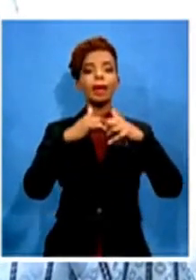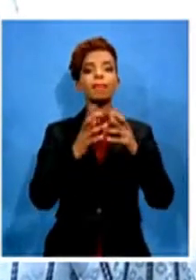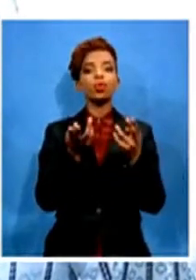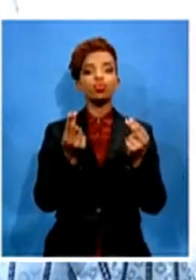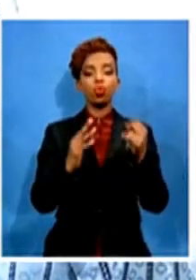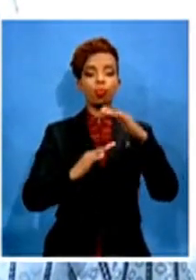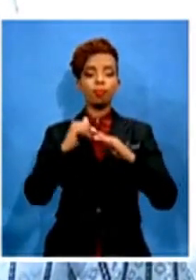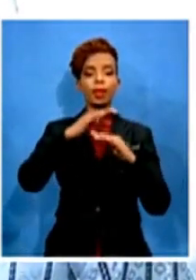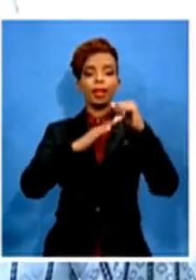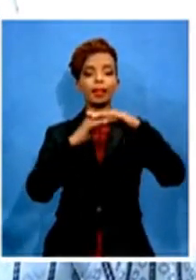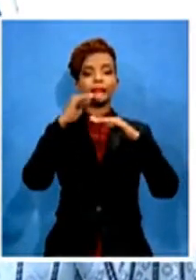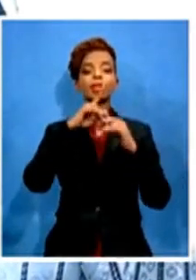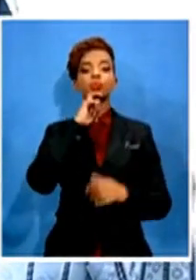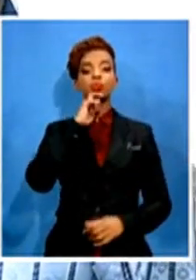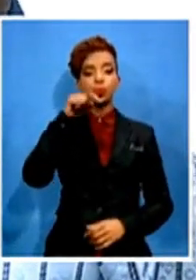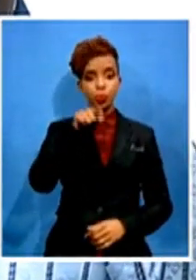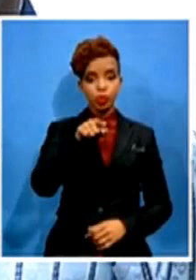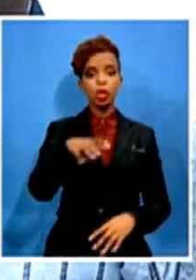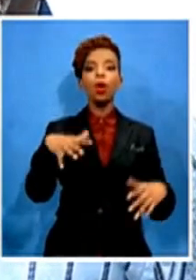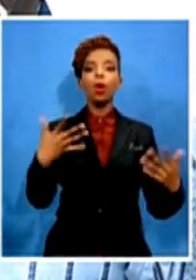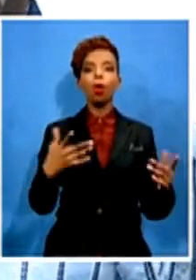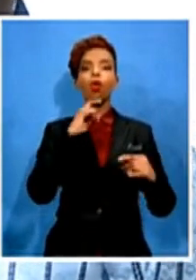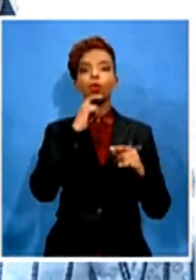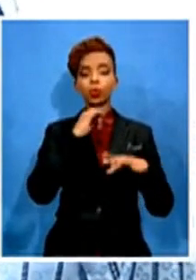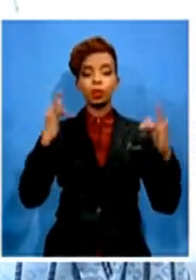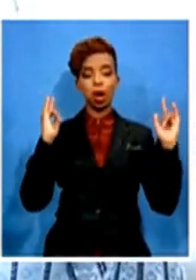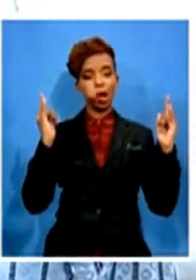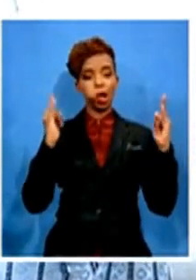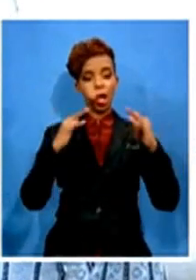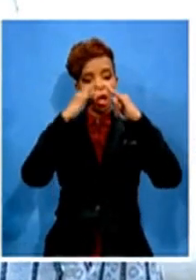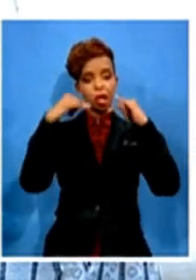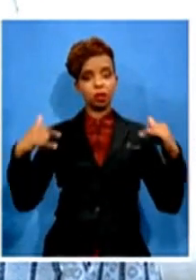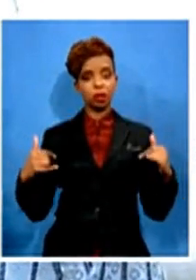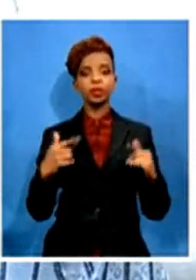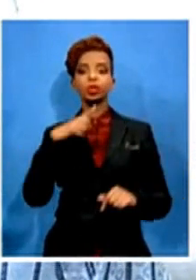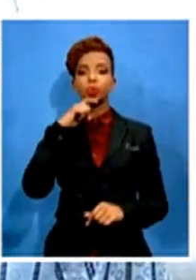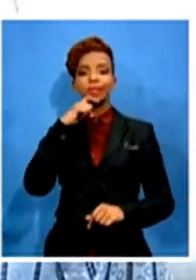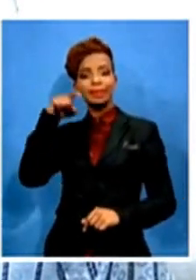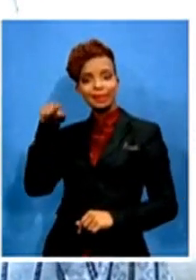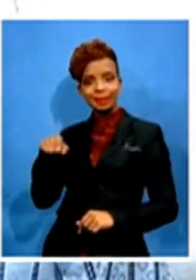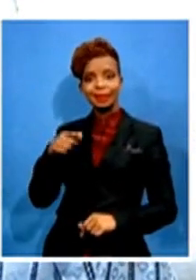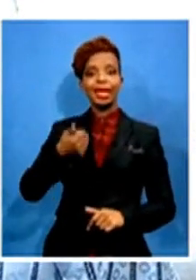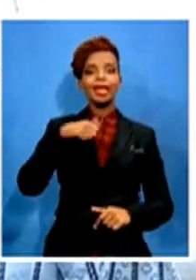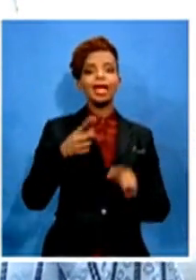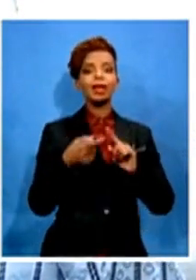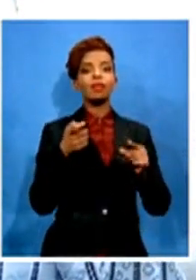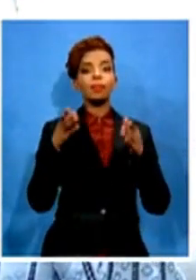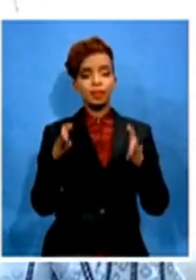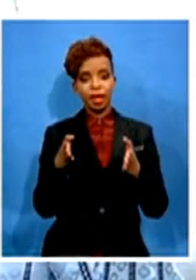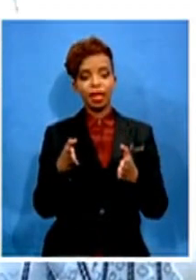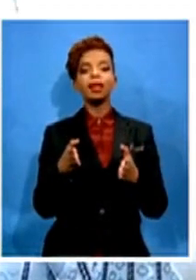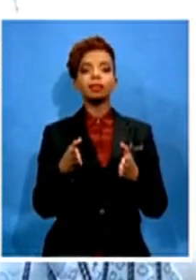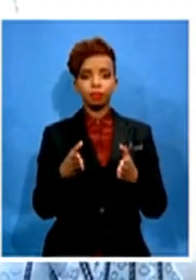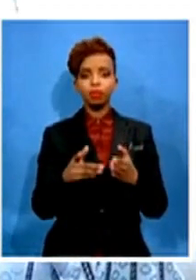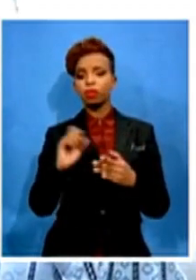a marquee, and use that. Then they must from there have a place where all the persons under investigation